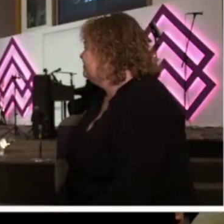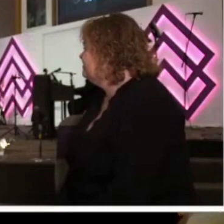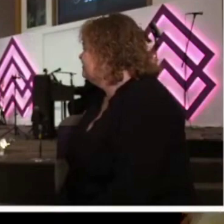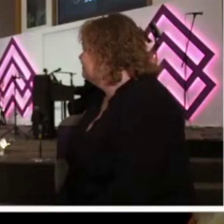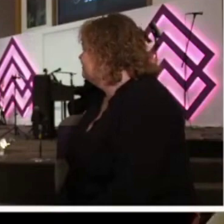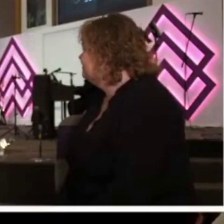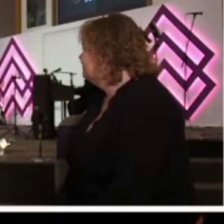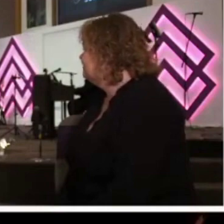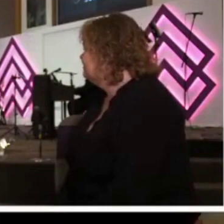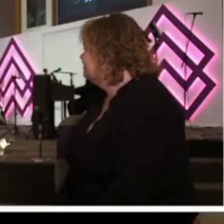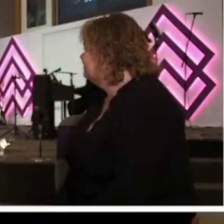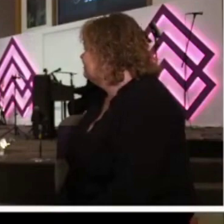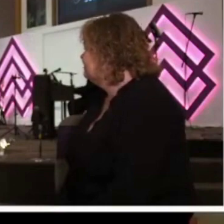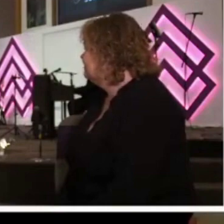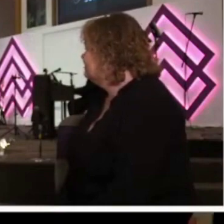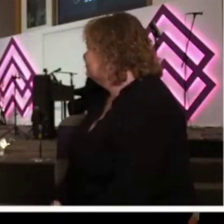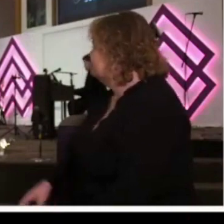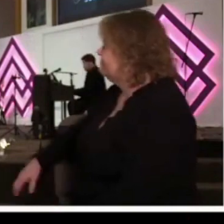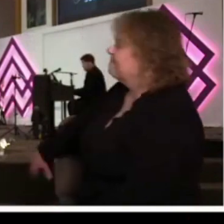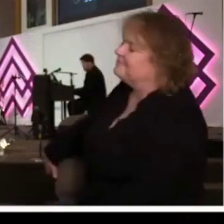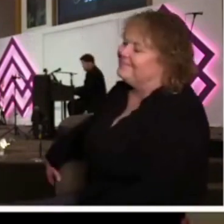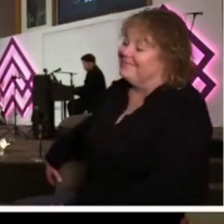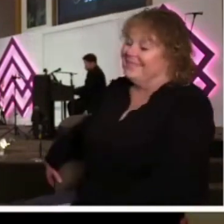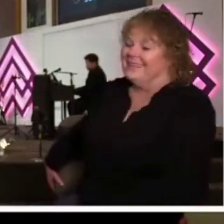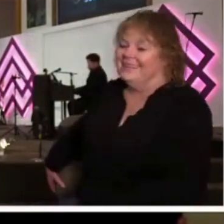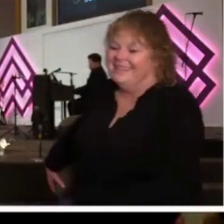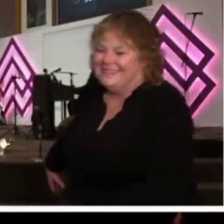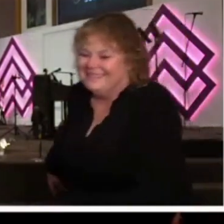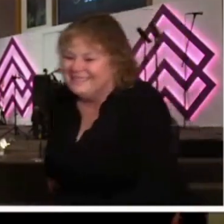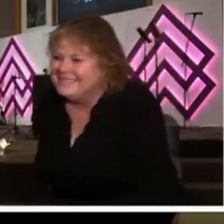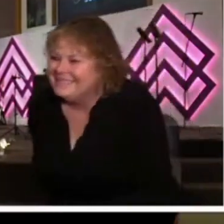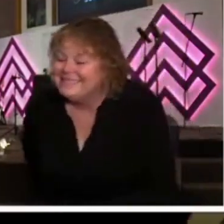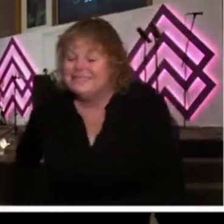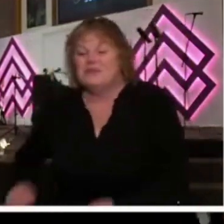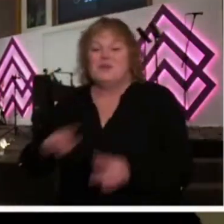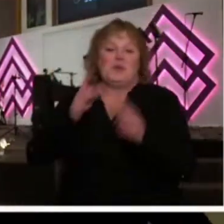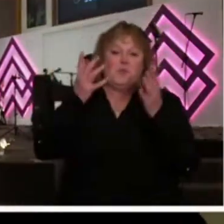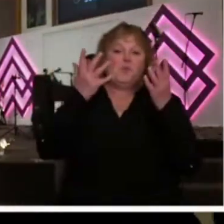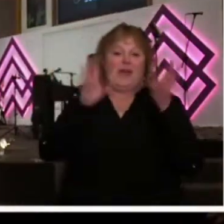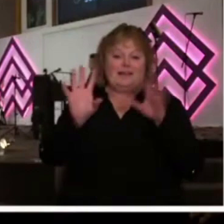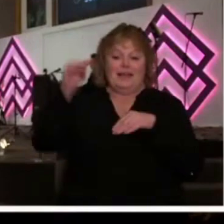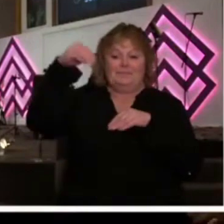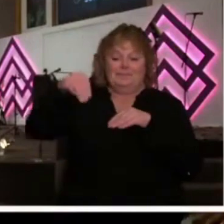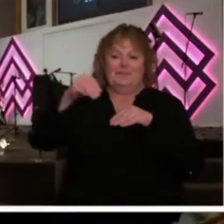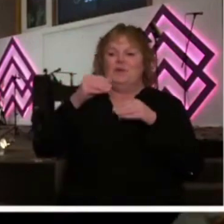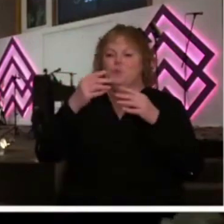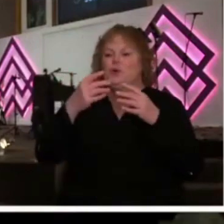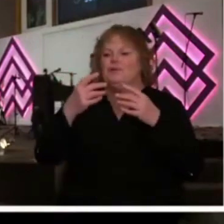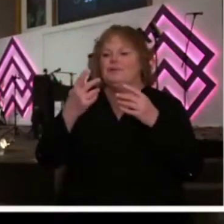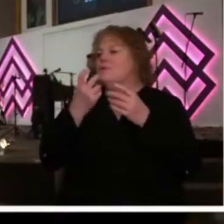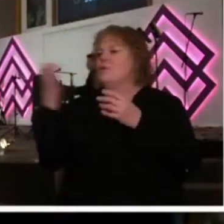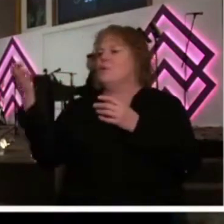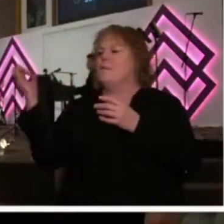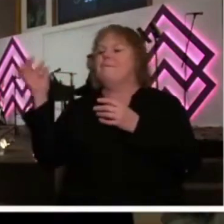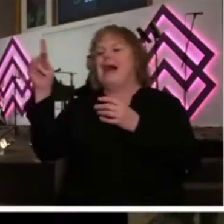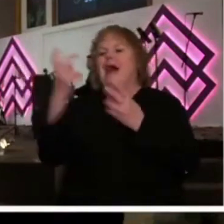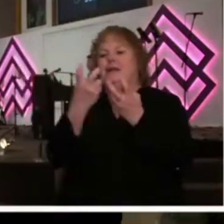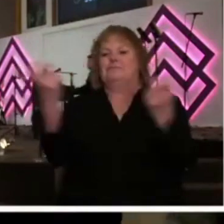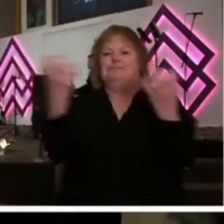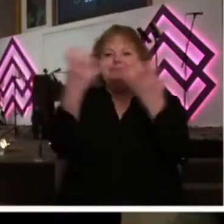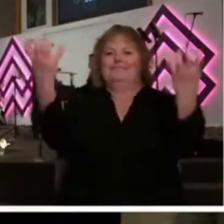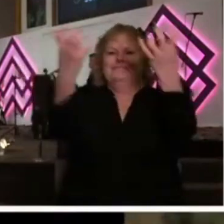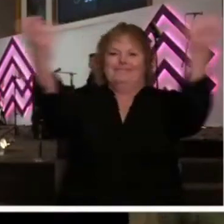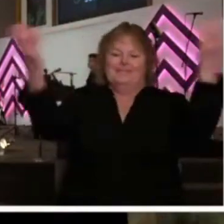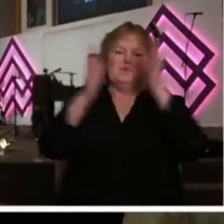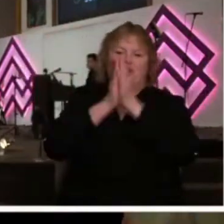By the way, the service isn't over when you do this. I'm going to ask that you go back and sit down, and that we can pray a prayer of dedication over this. And our children are